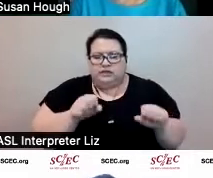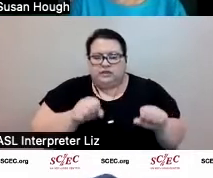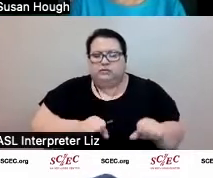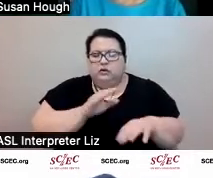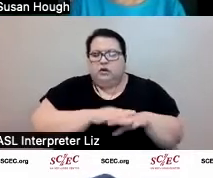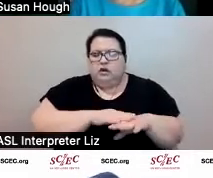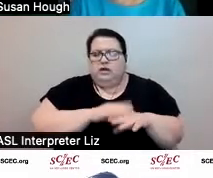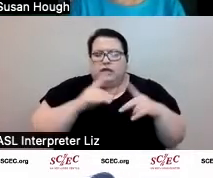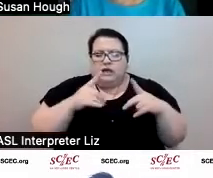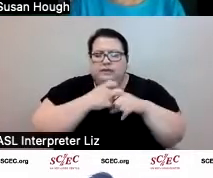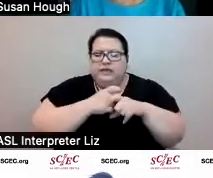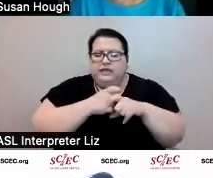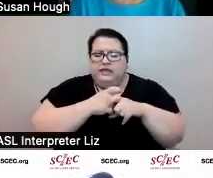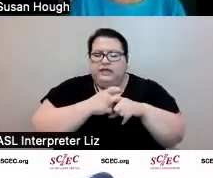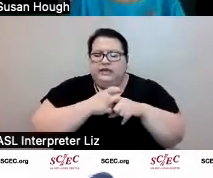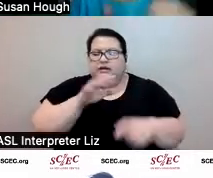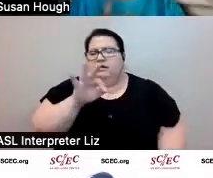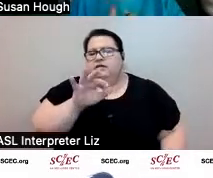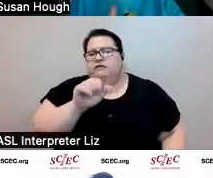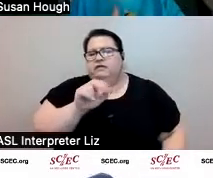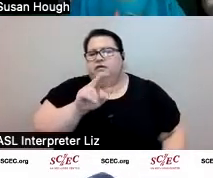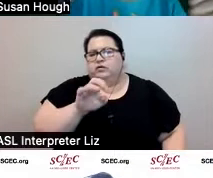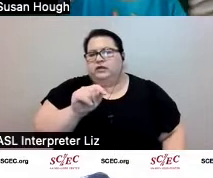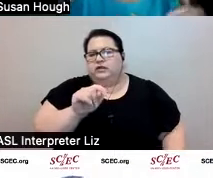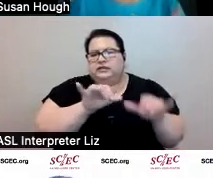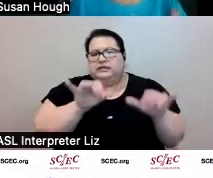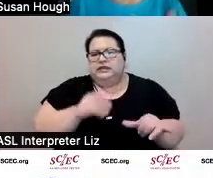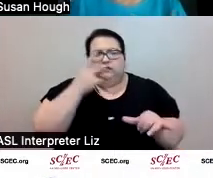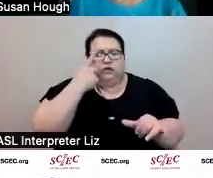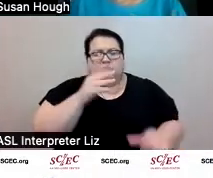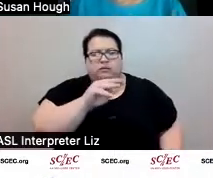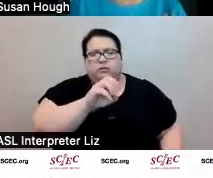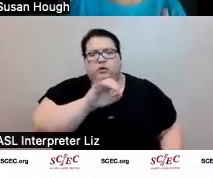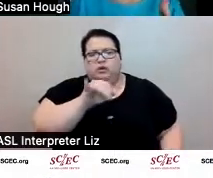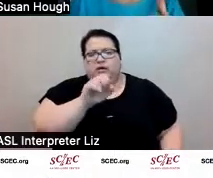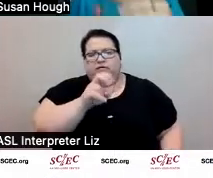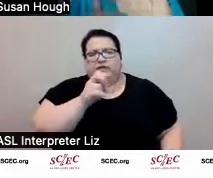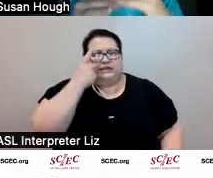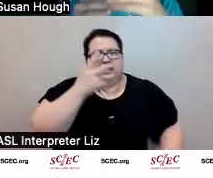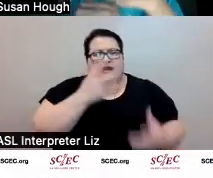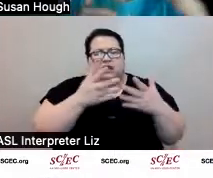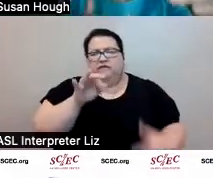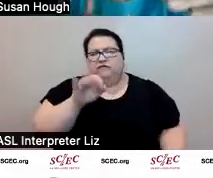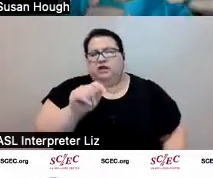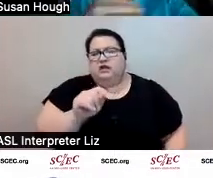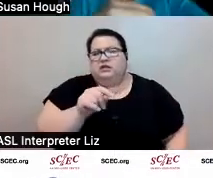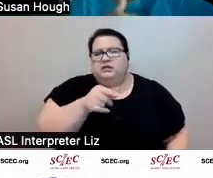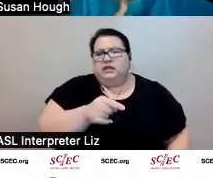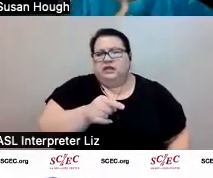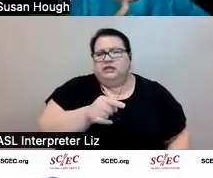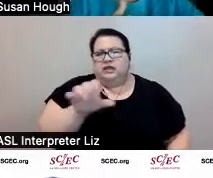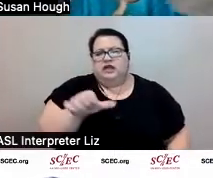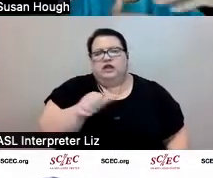fault systems. So if you look at the Mojave, there are a lot of faults that were mapped as individual structures. They peter out, and